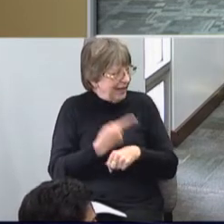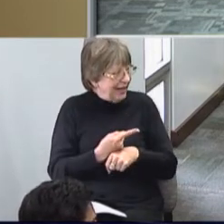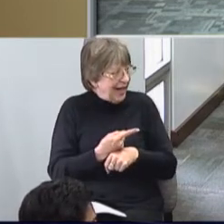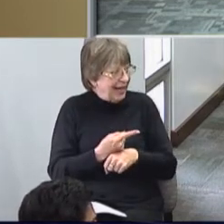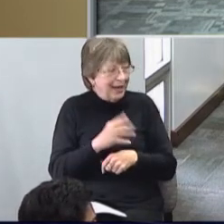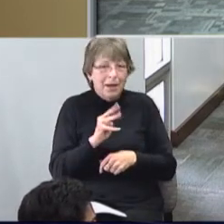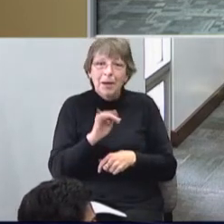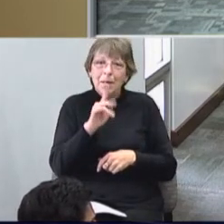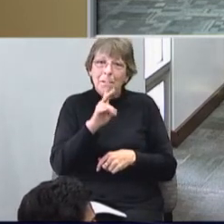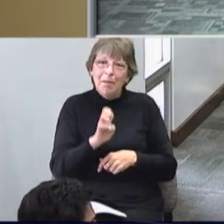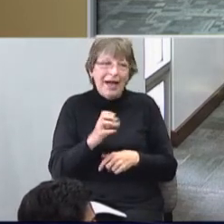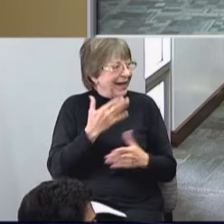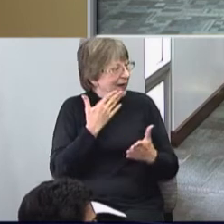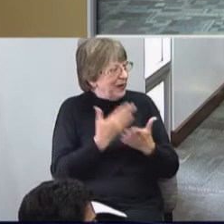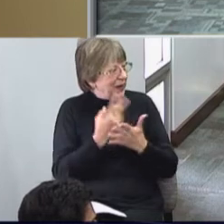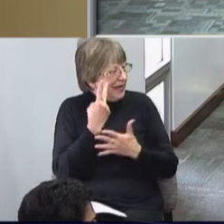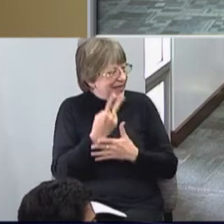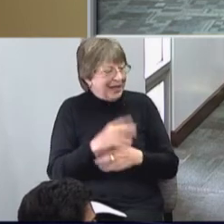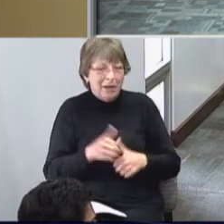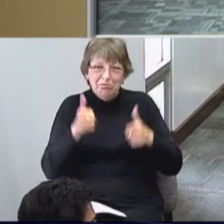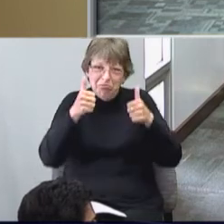good to see you. Hi, Steve.